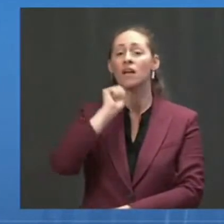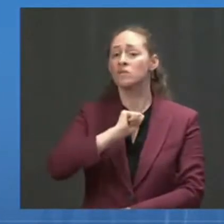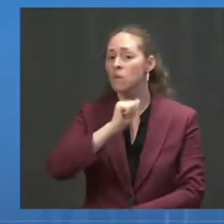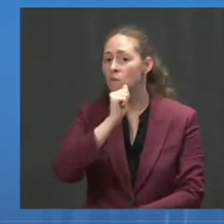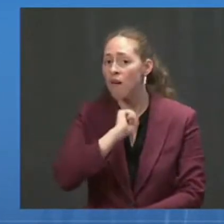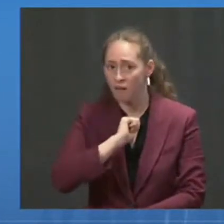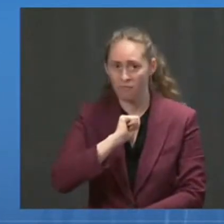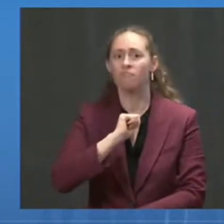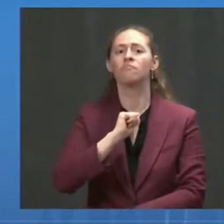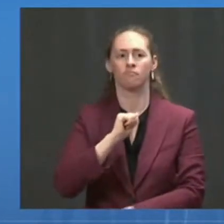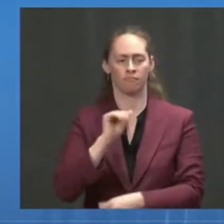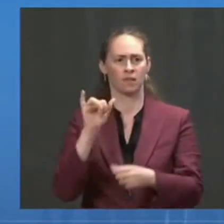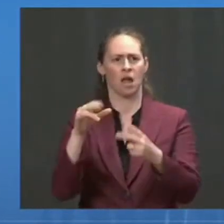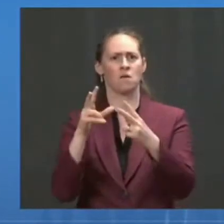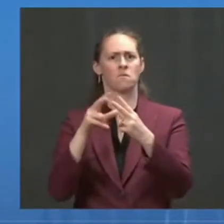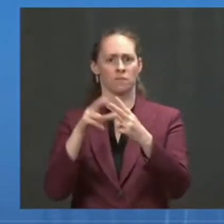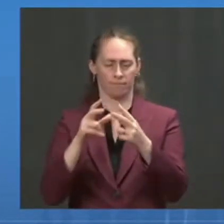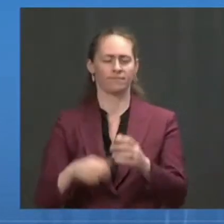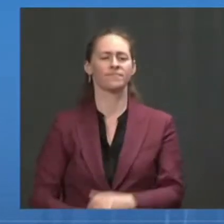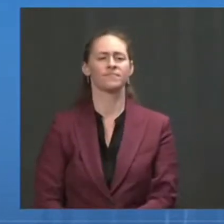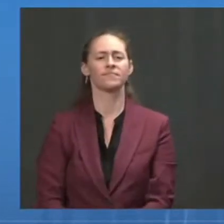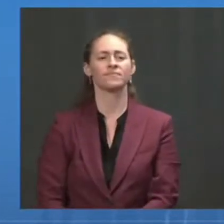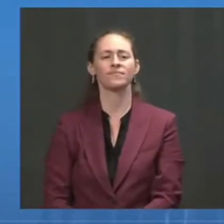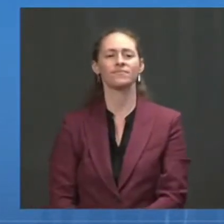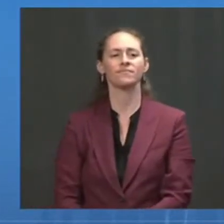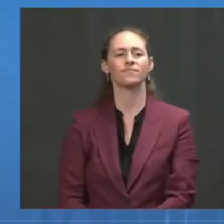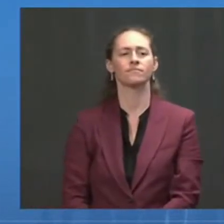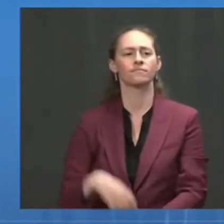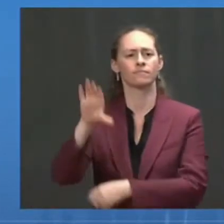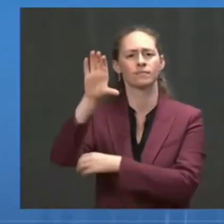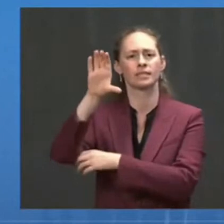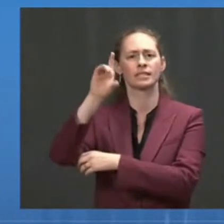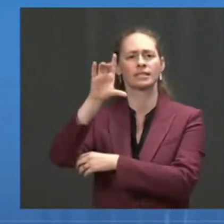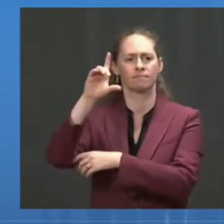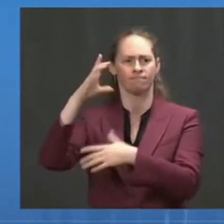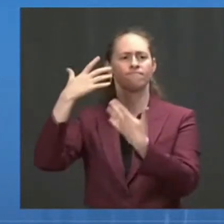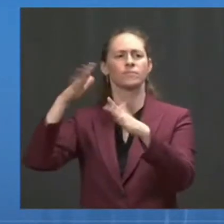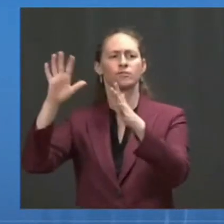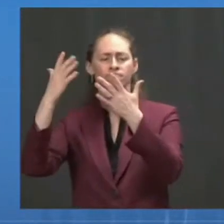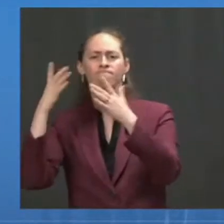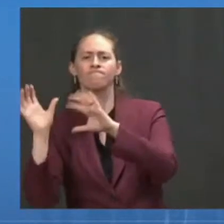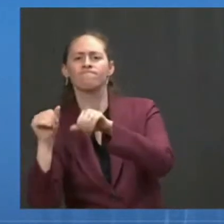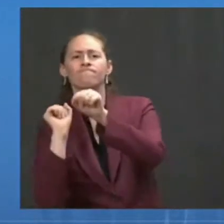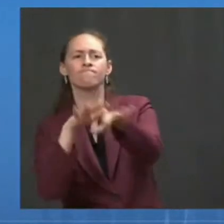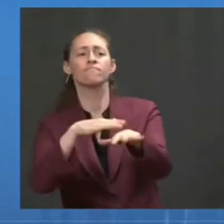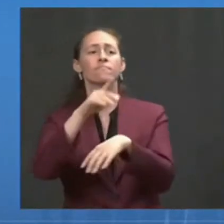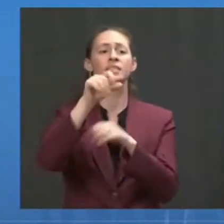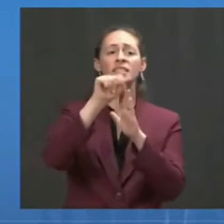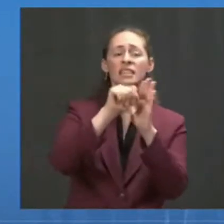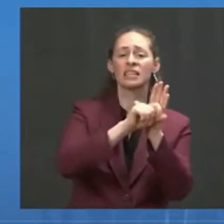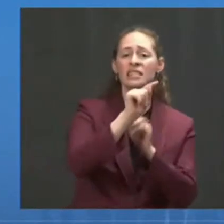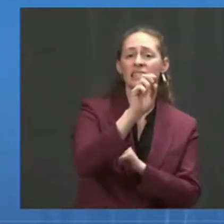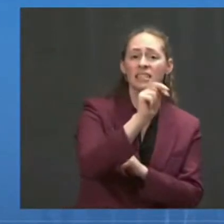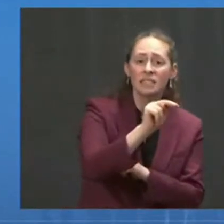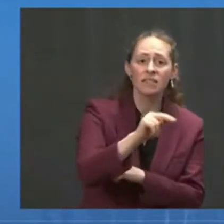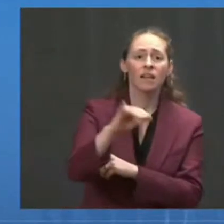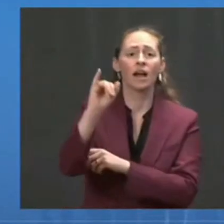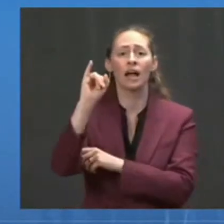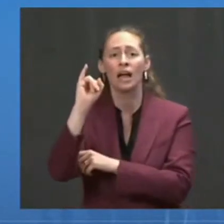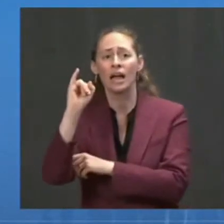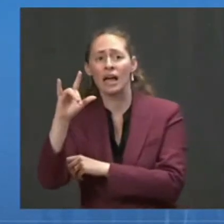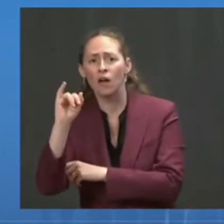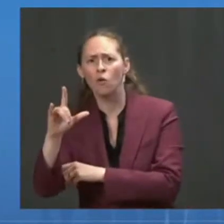CDC is on the ground in Tennessee, Illinois, and Missouri to help local outbreak investigation and